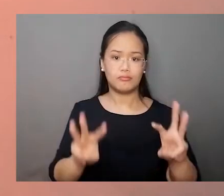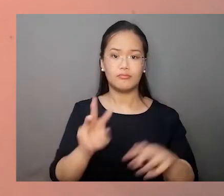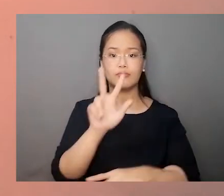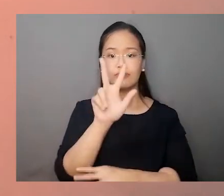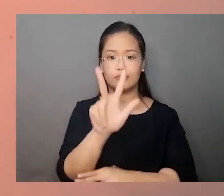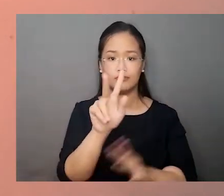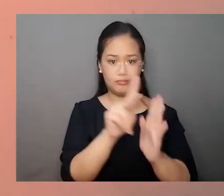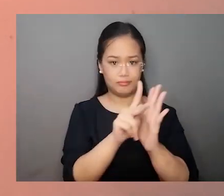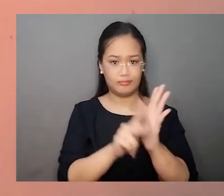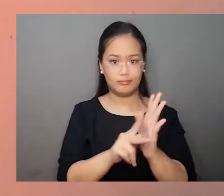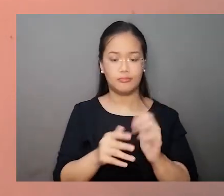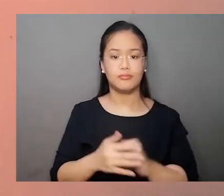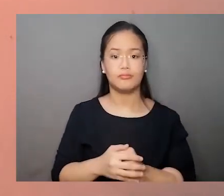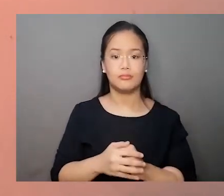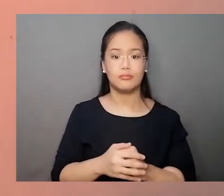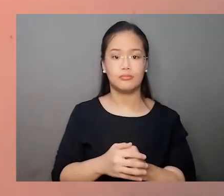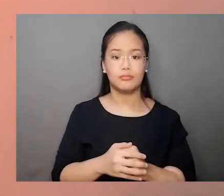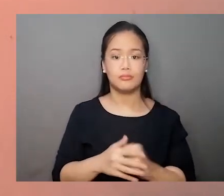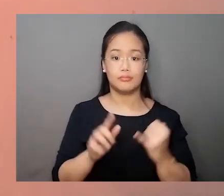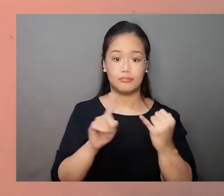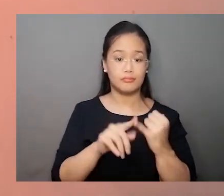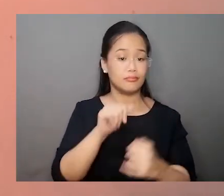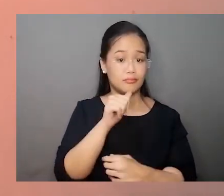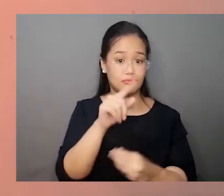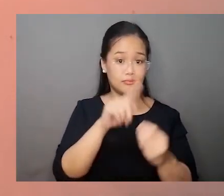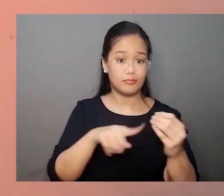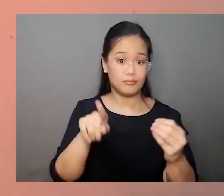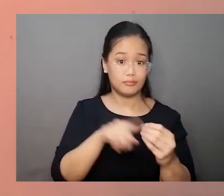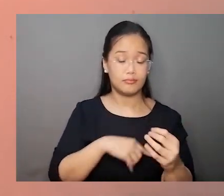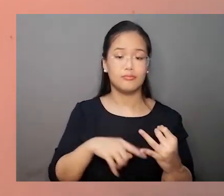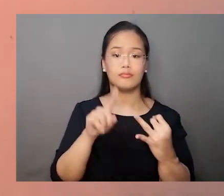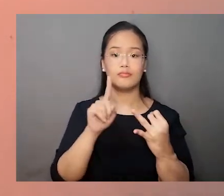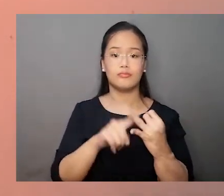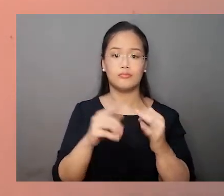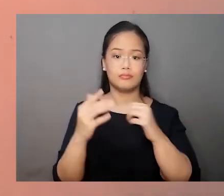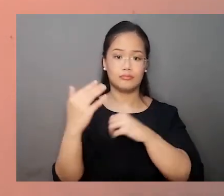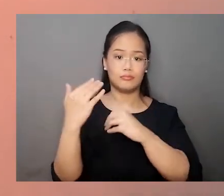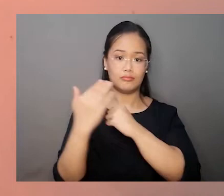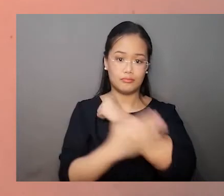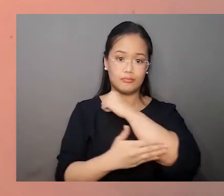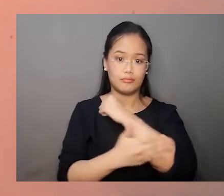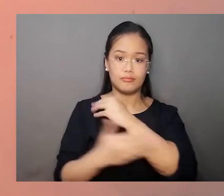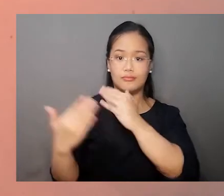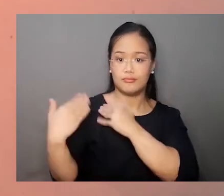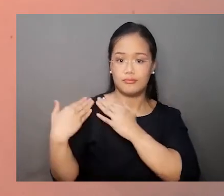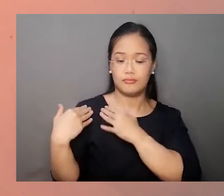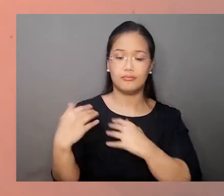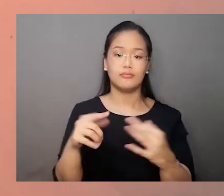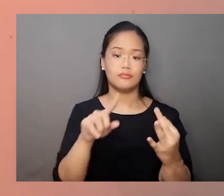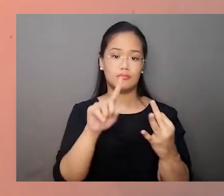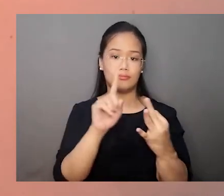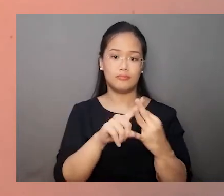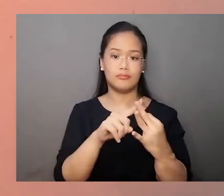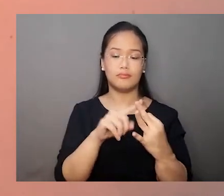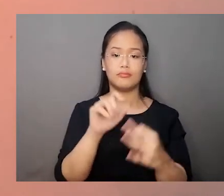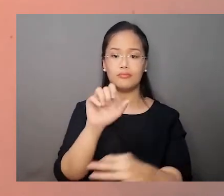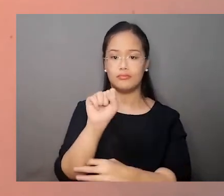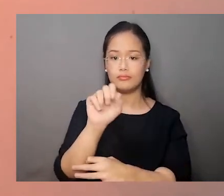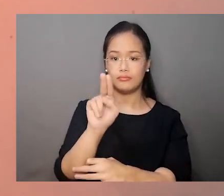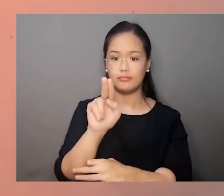principles: non discrimination, state obligation, and substantive equality.